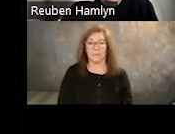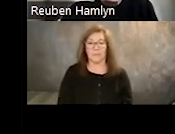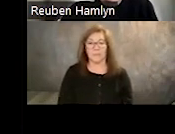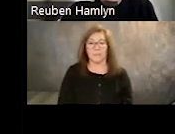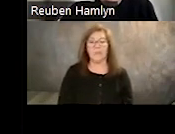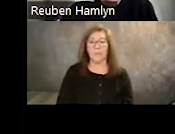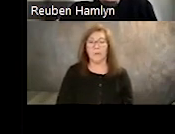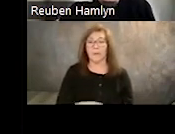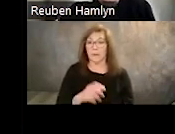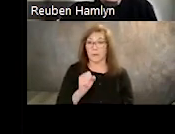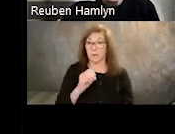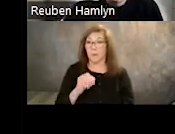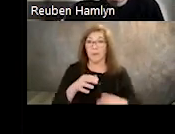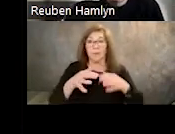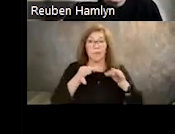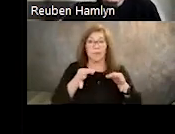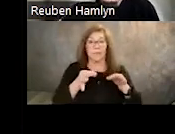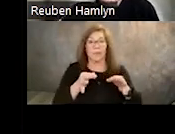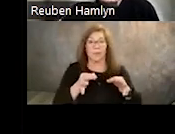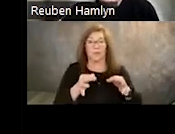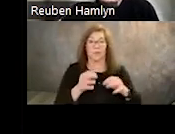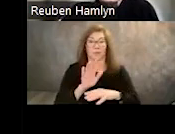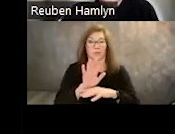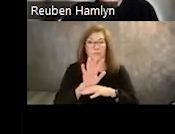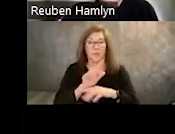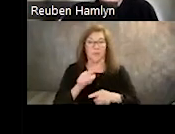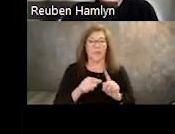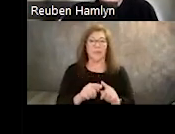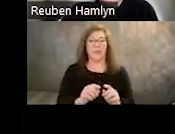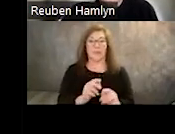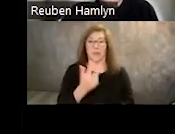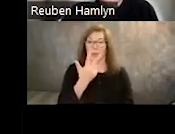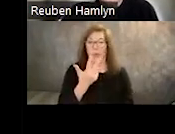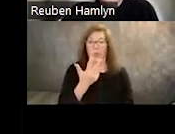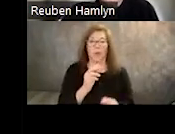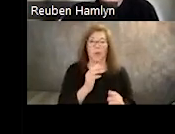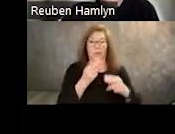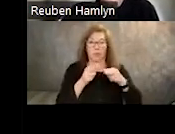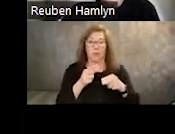So to explain what it was on the screen, it was three clips in which